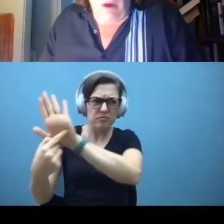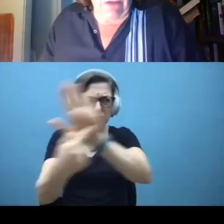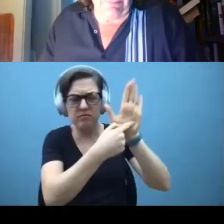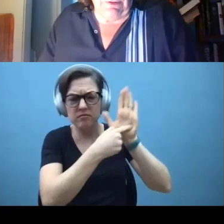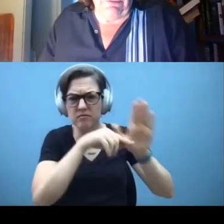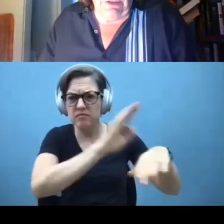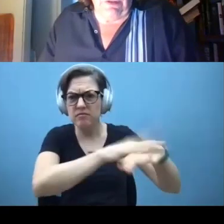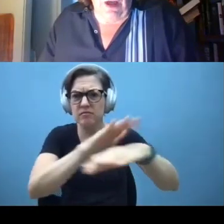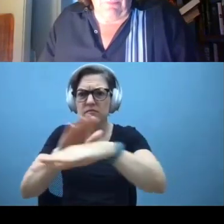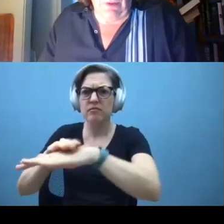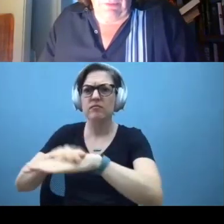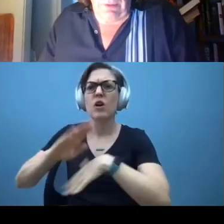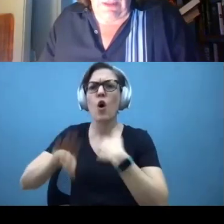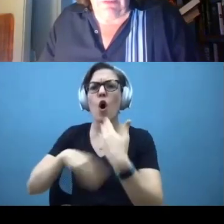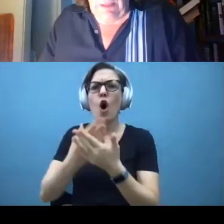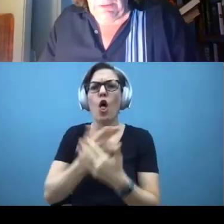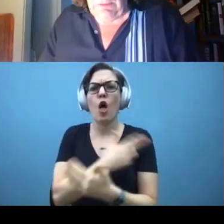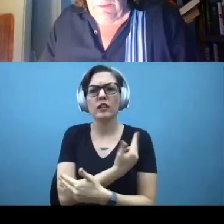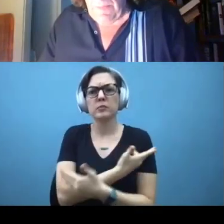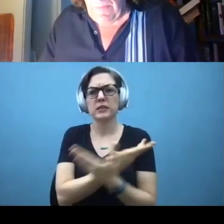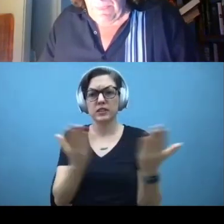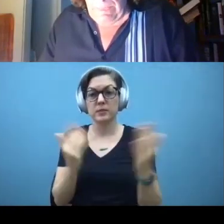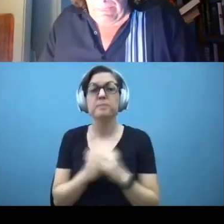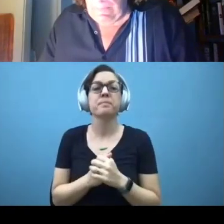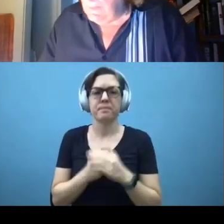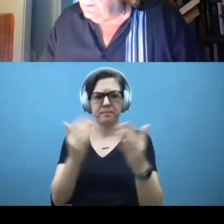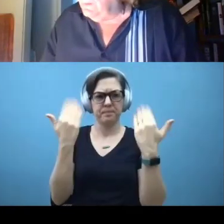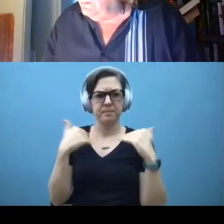all hospitals in the Commonwealth. Next slide, please.